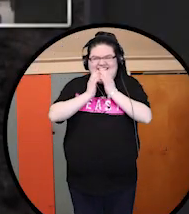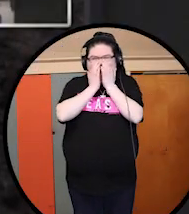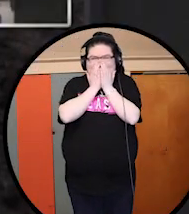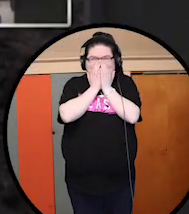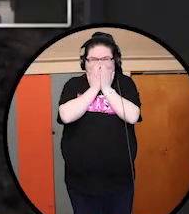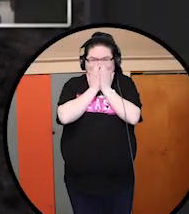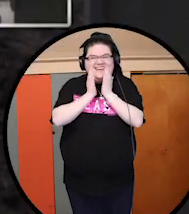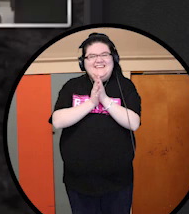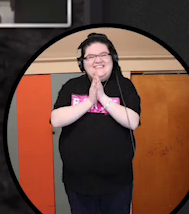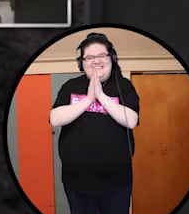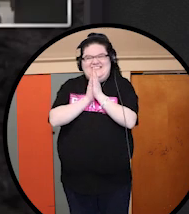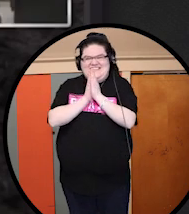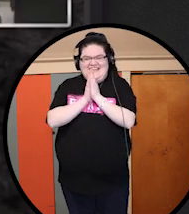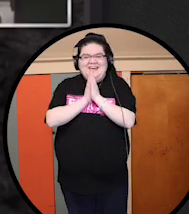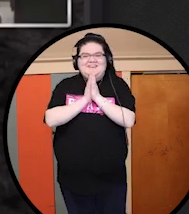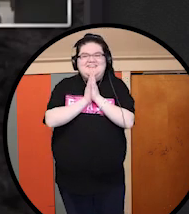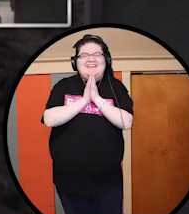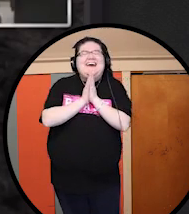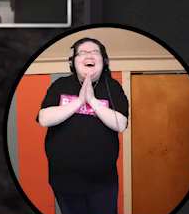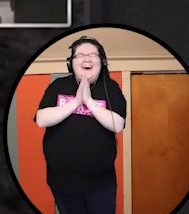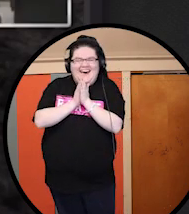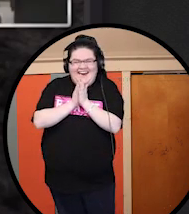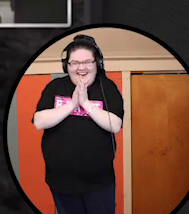I can't believe it. Over. Just eyebrows, bro.